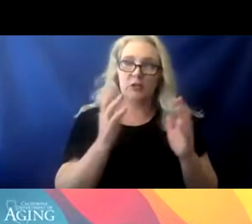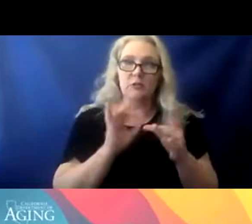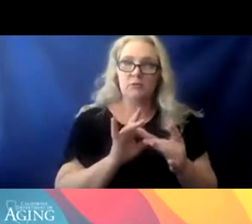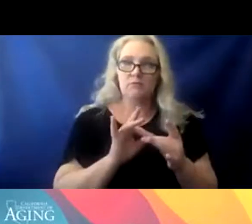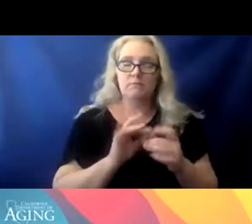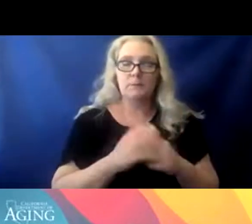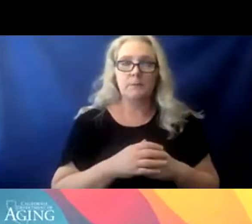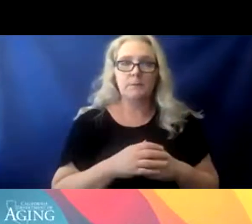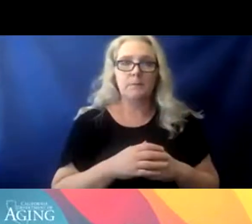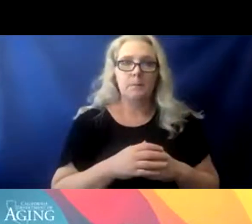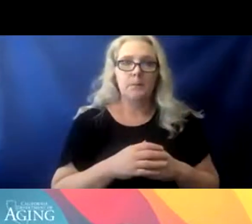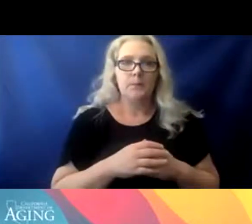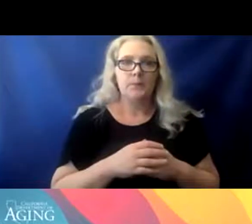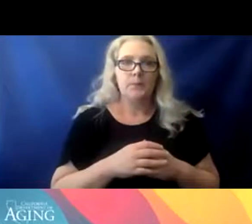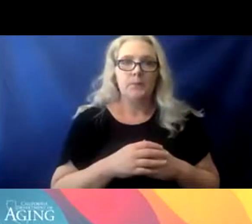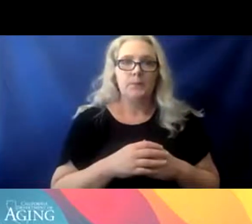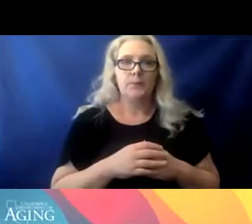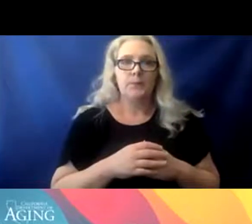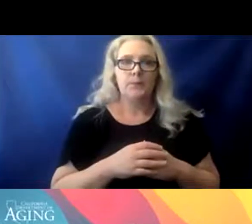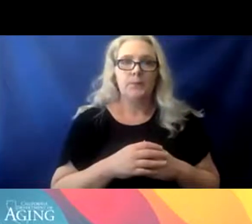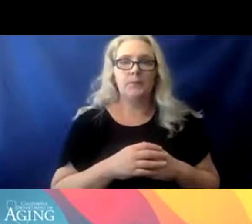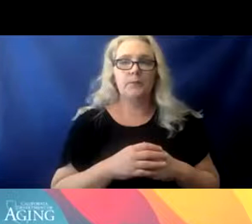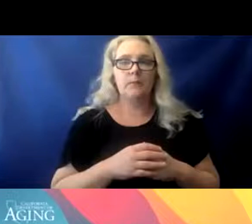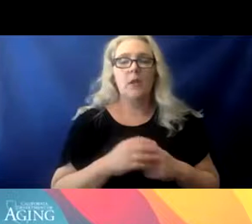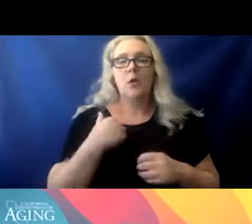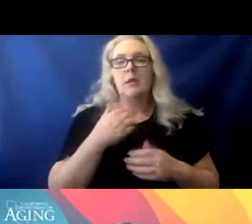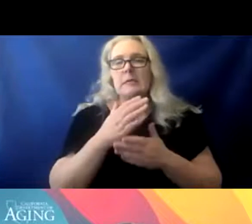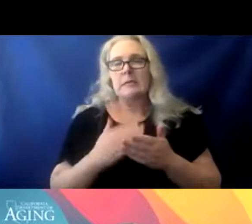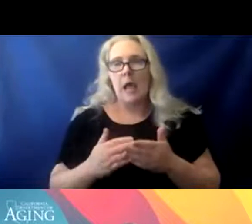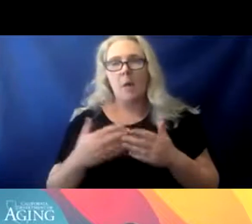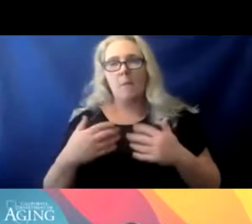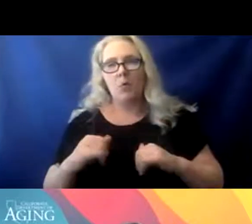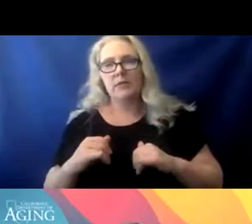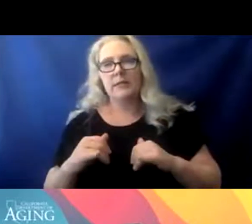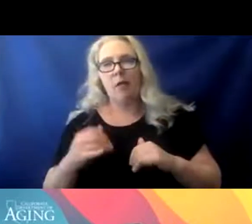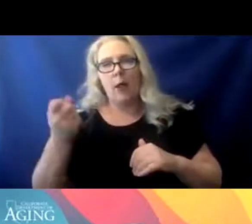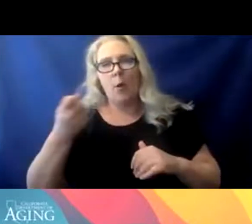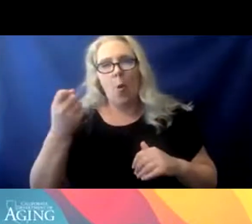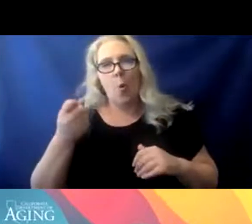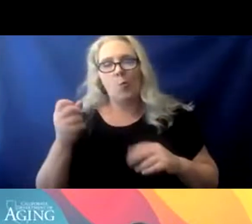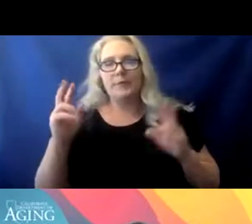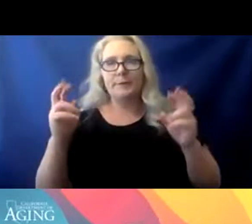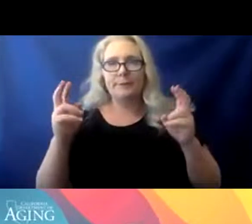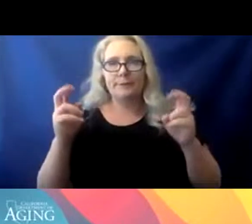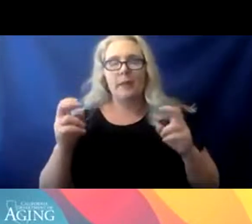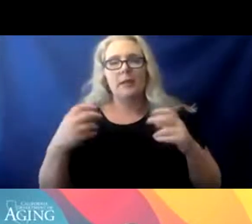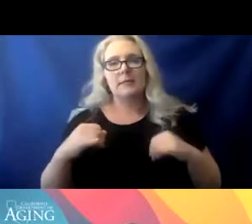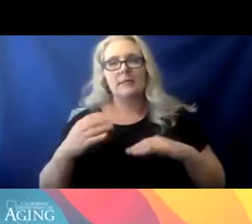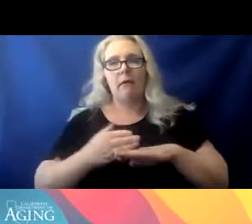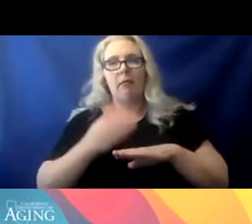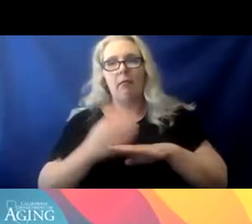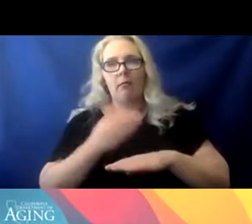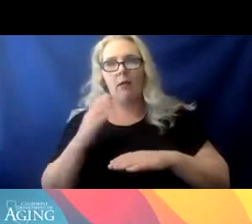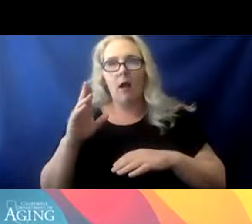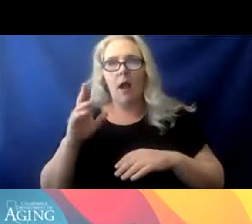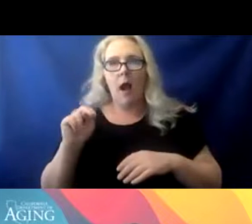have marked some under construction placeholders because, again, we are continuing to